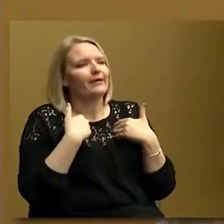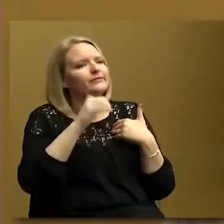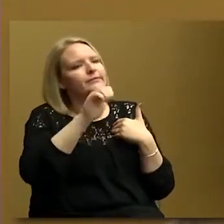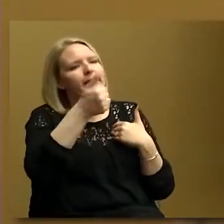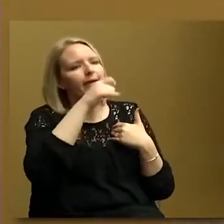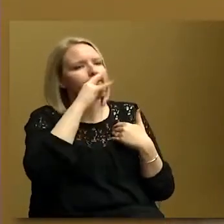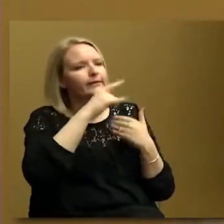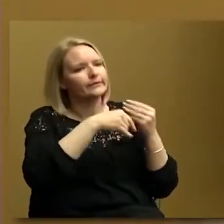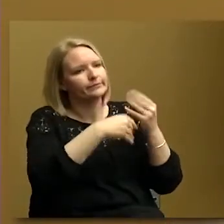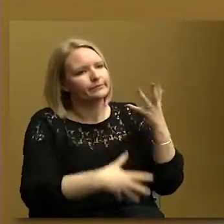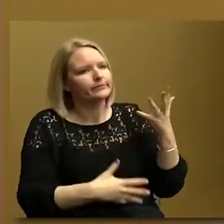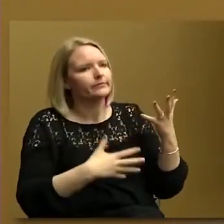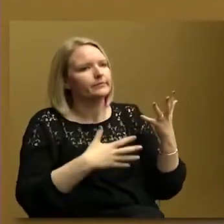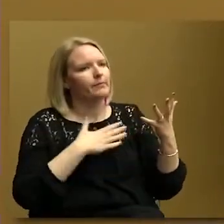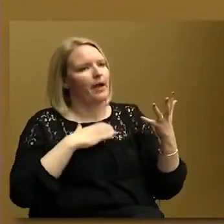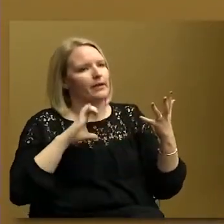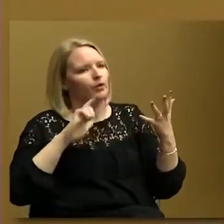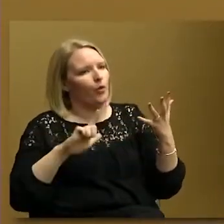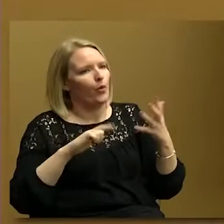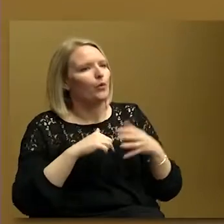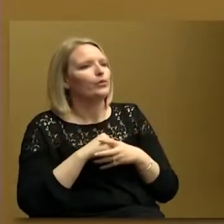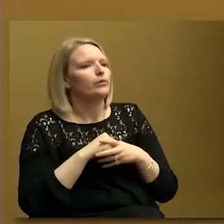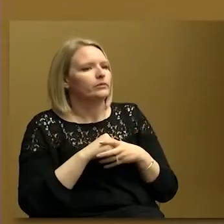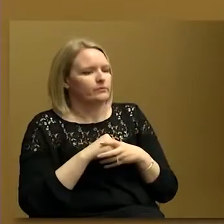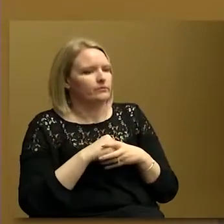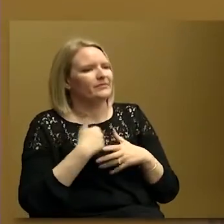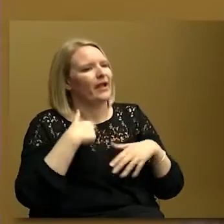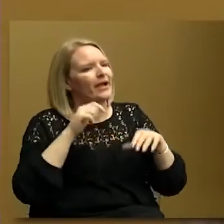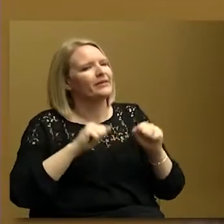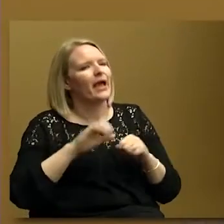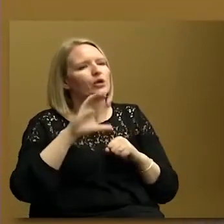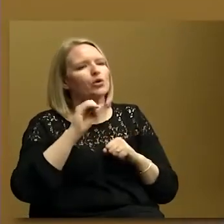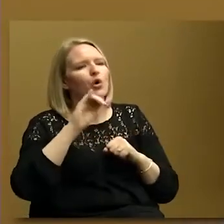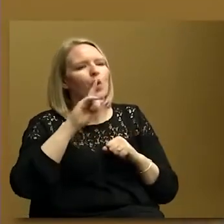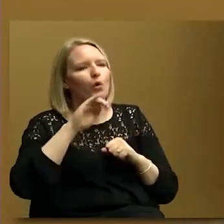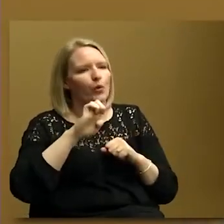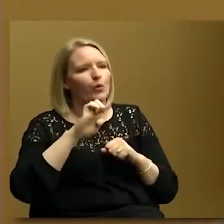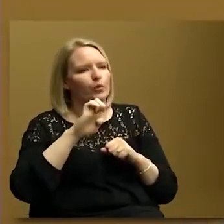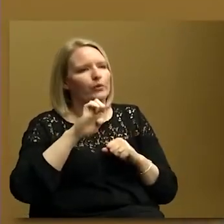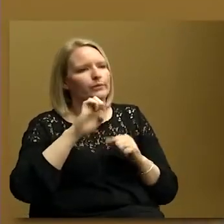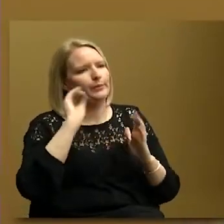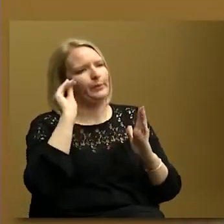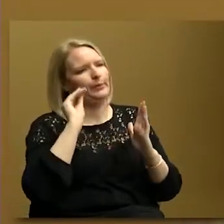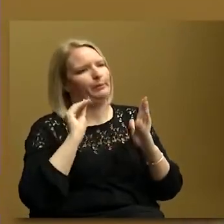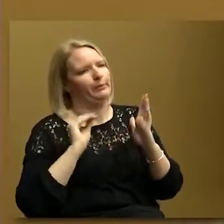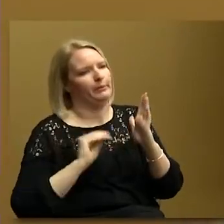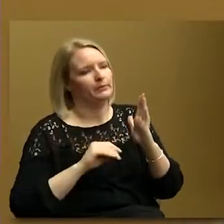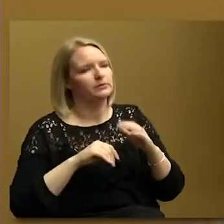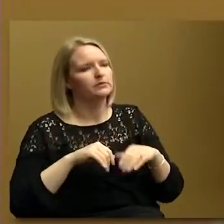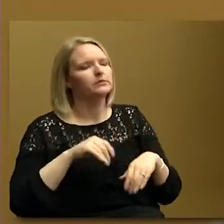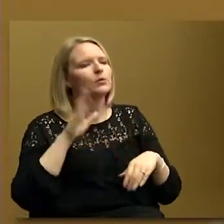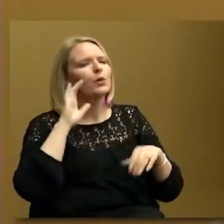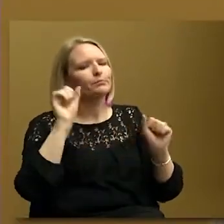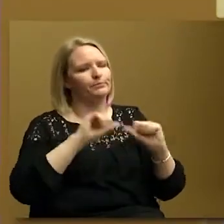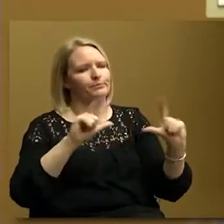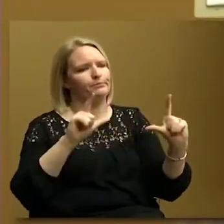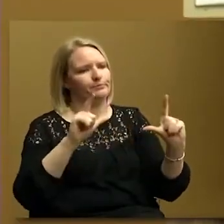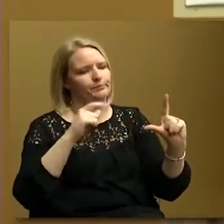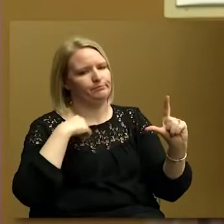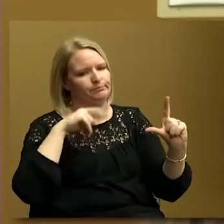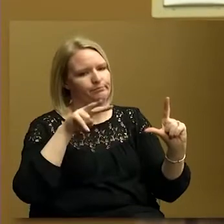on my caseload, I can do a coding system, and then it will show